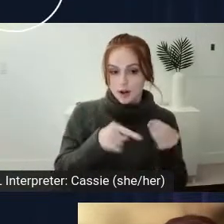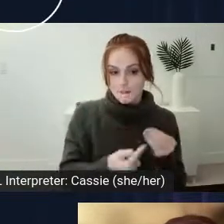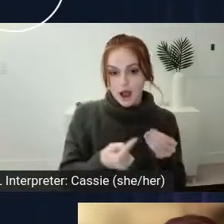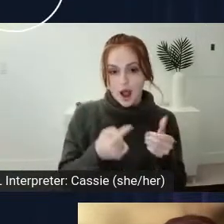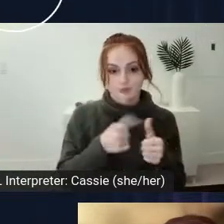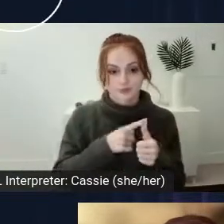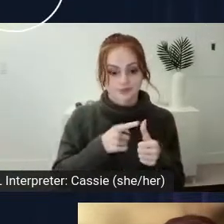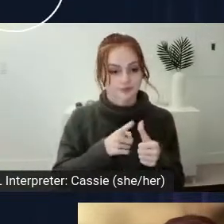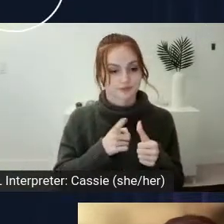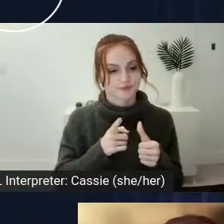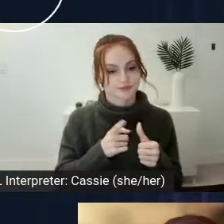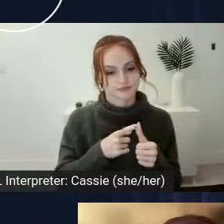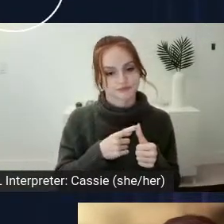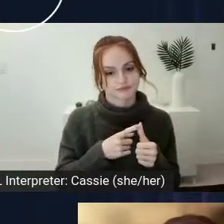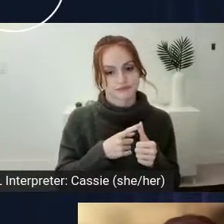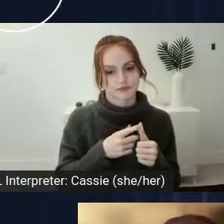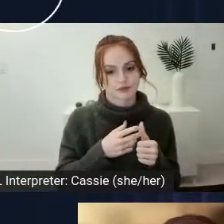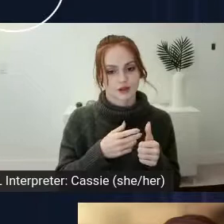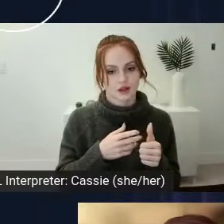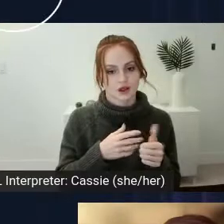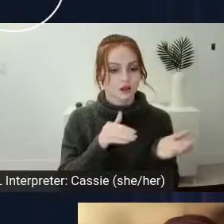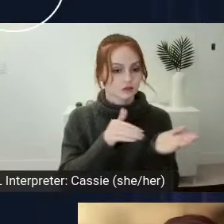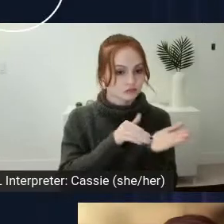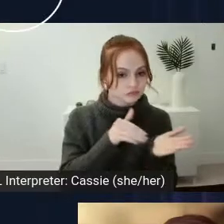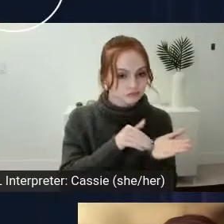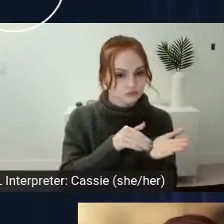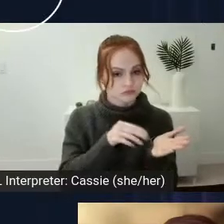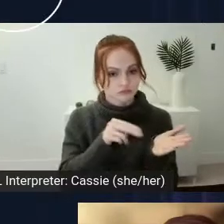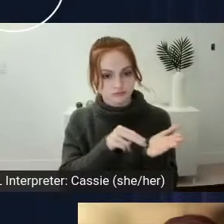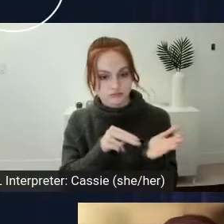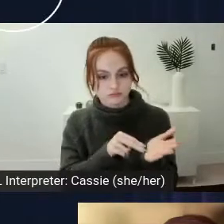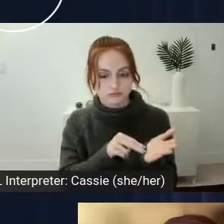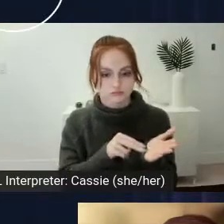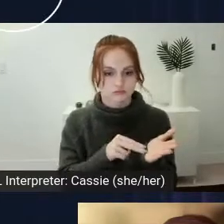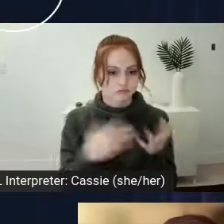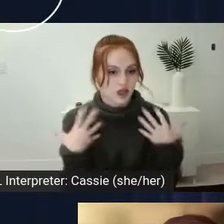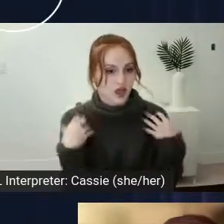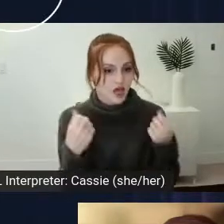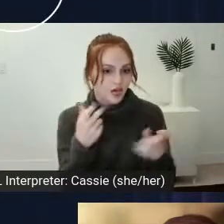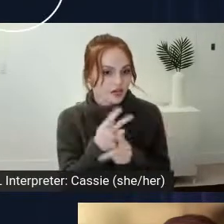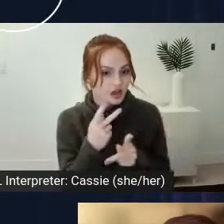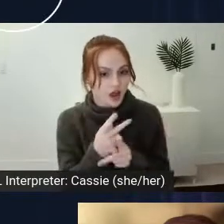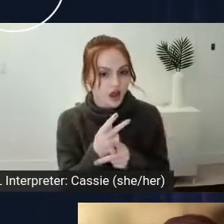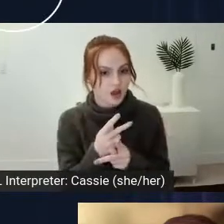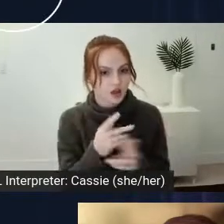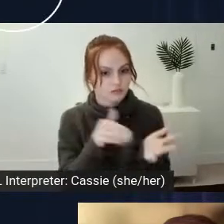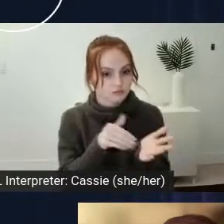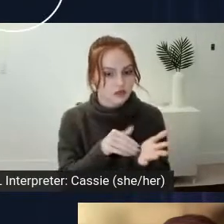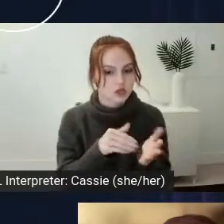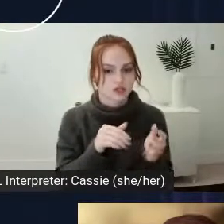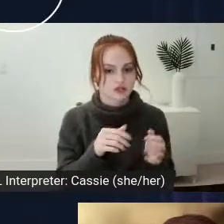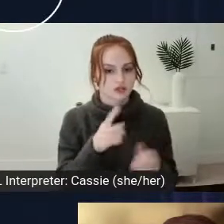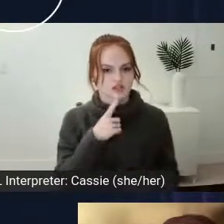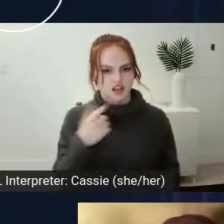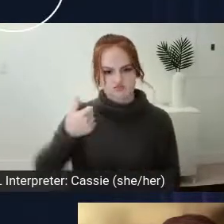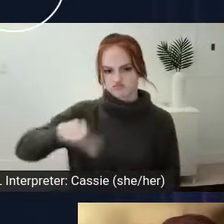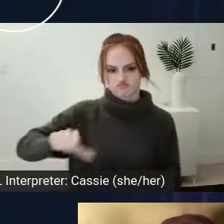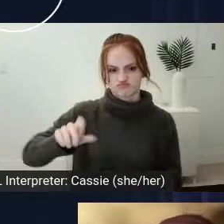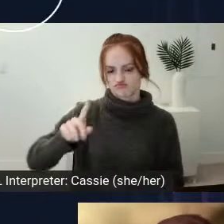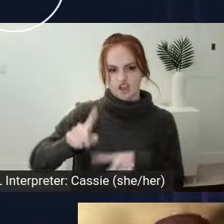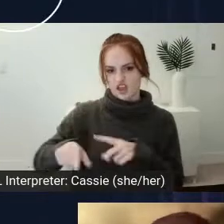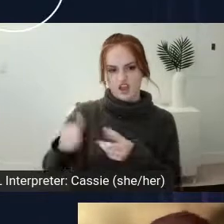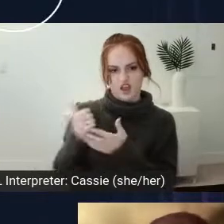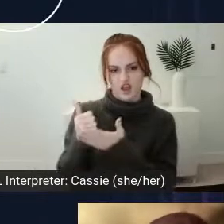medical providers and behavioral health providers like refusing to treat people based on their gender expression and their